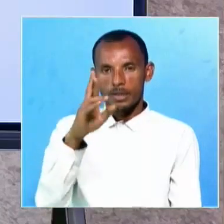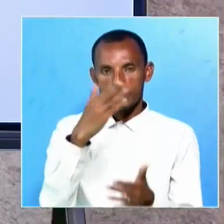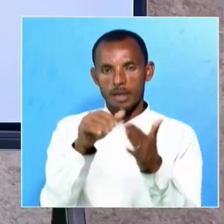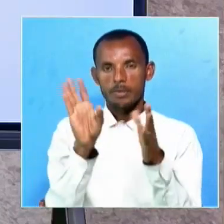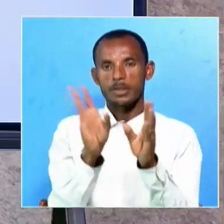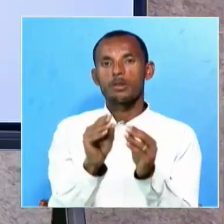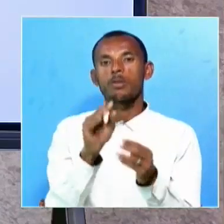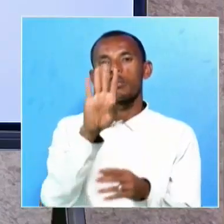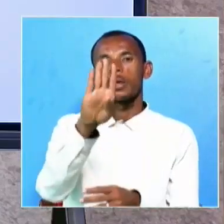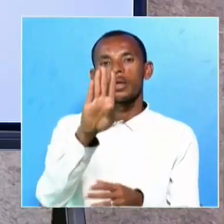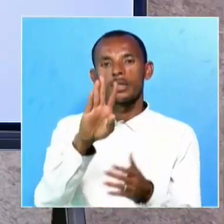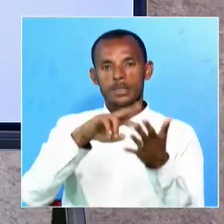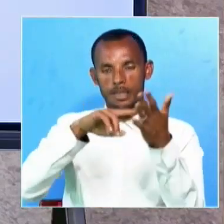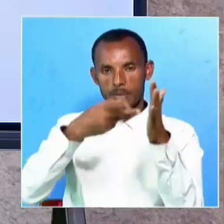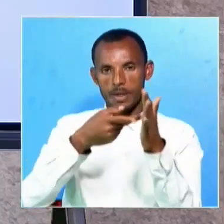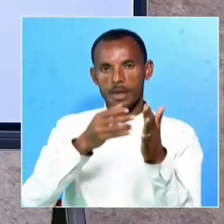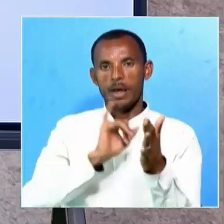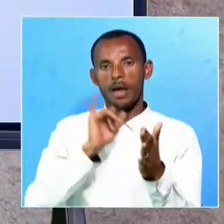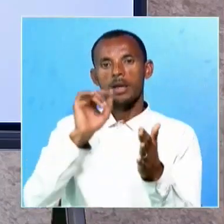So the meaning